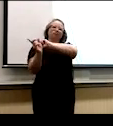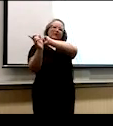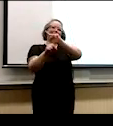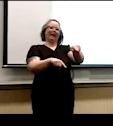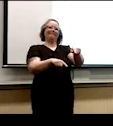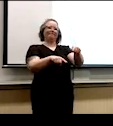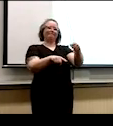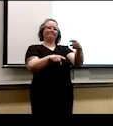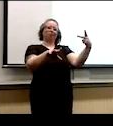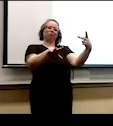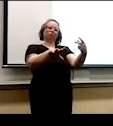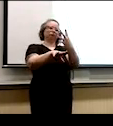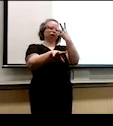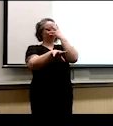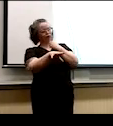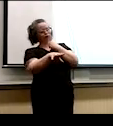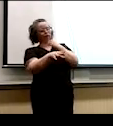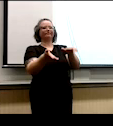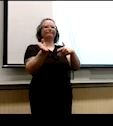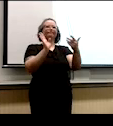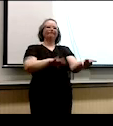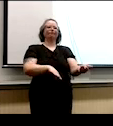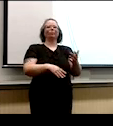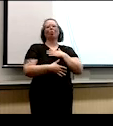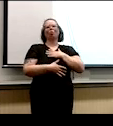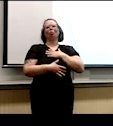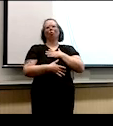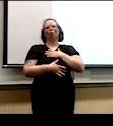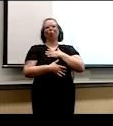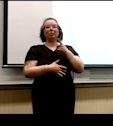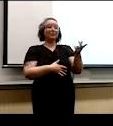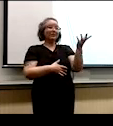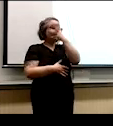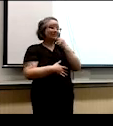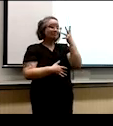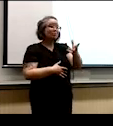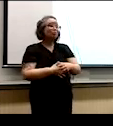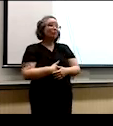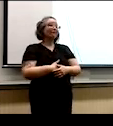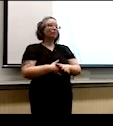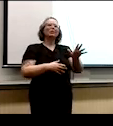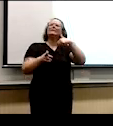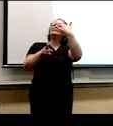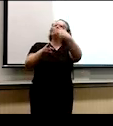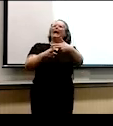But look at him, he's beautiful. He's so cute. Anyway, that's Cat.